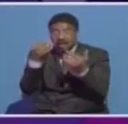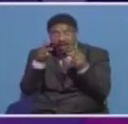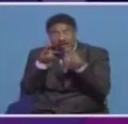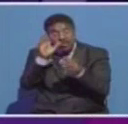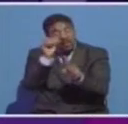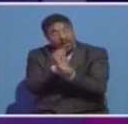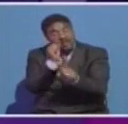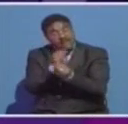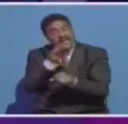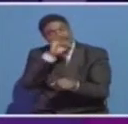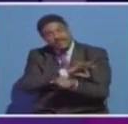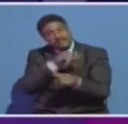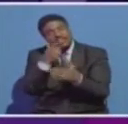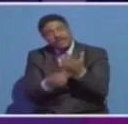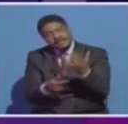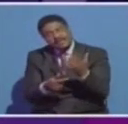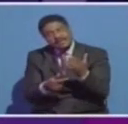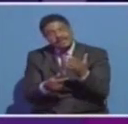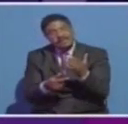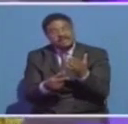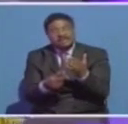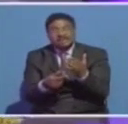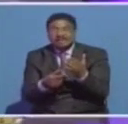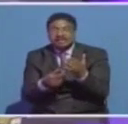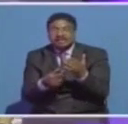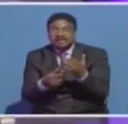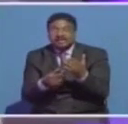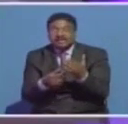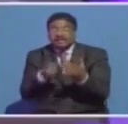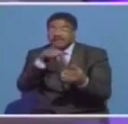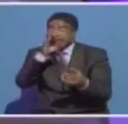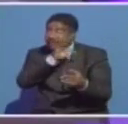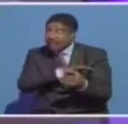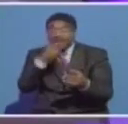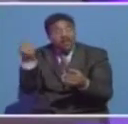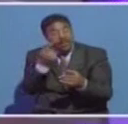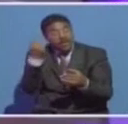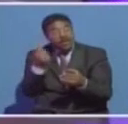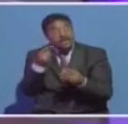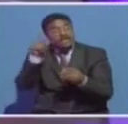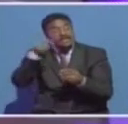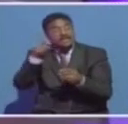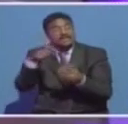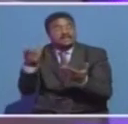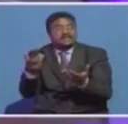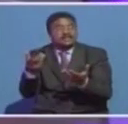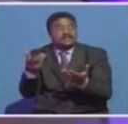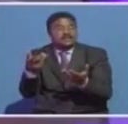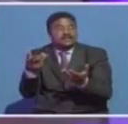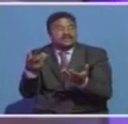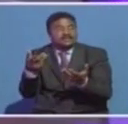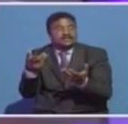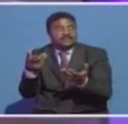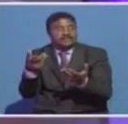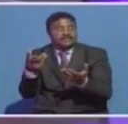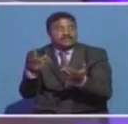the benefits mean that we will always have funds readily available. So we will not be queuing up at finance